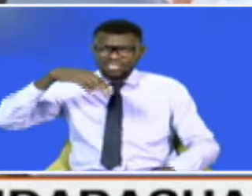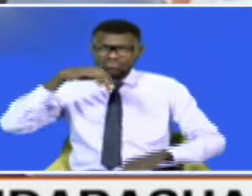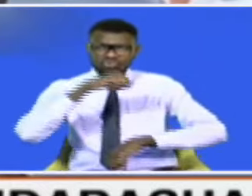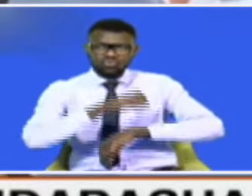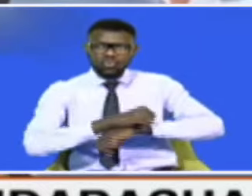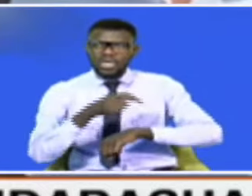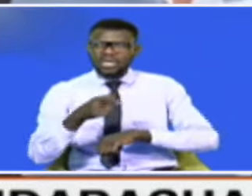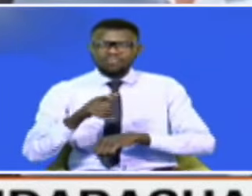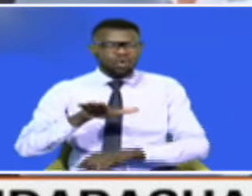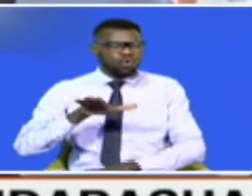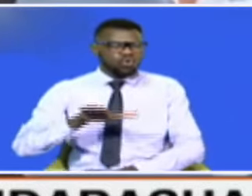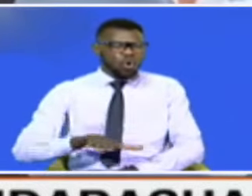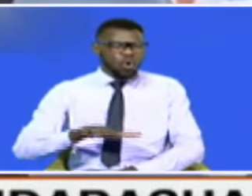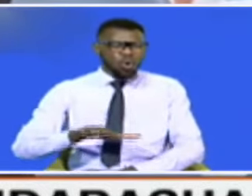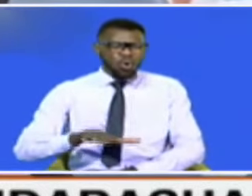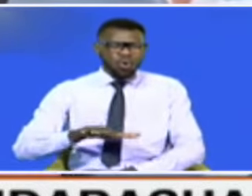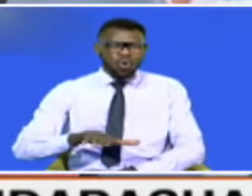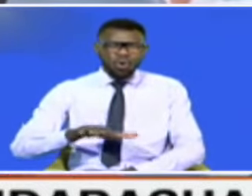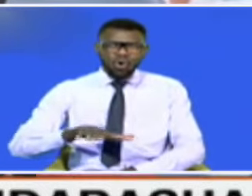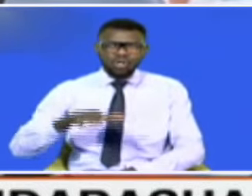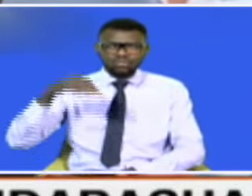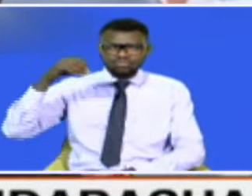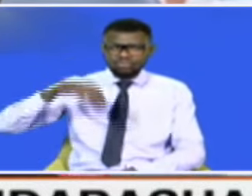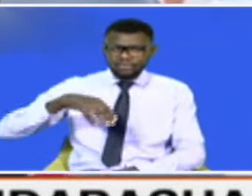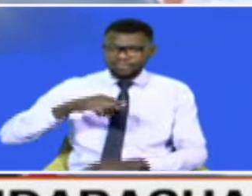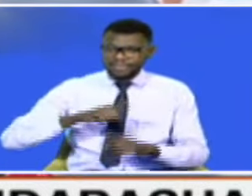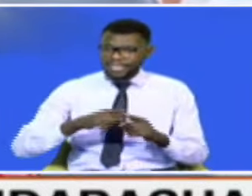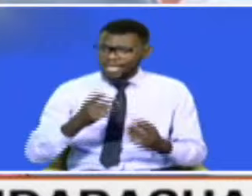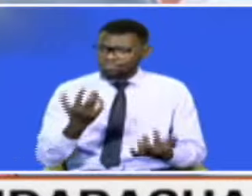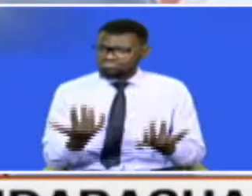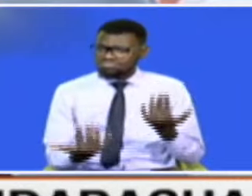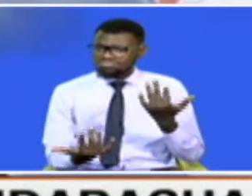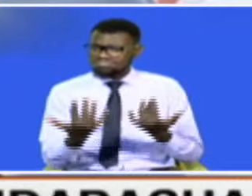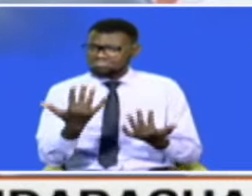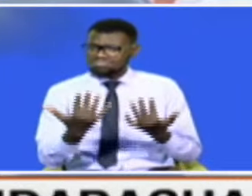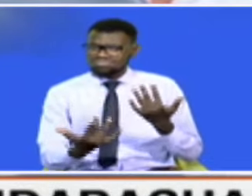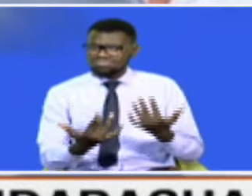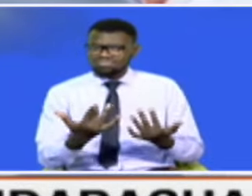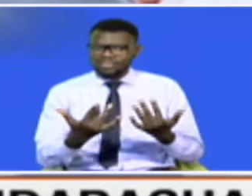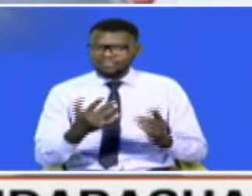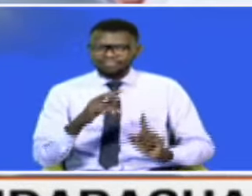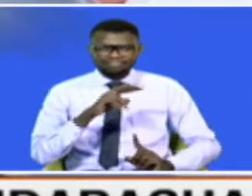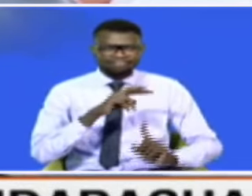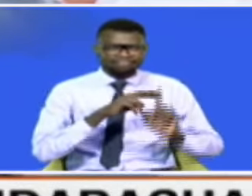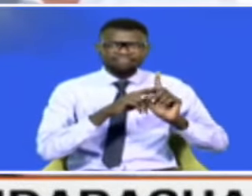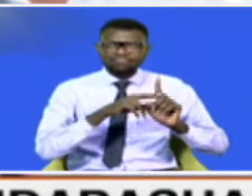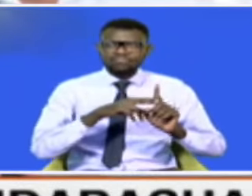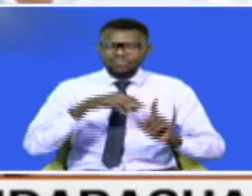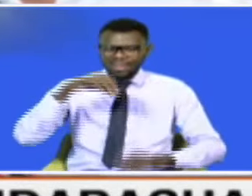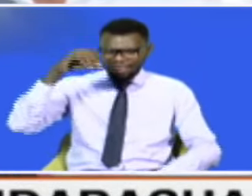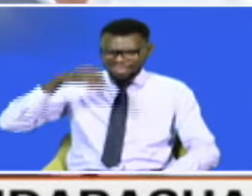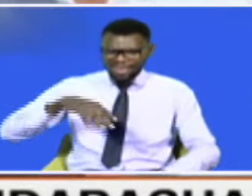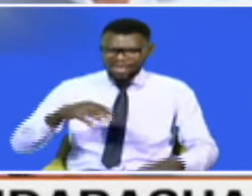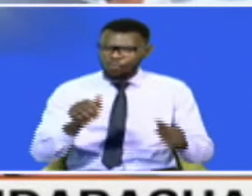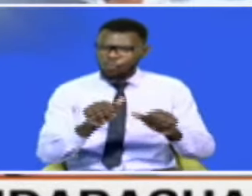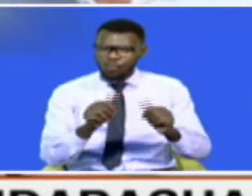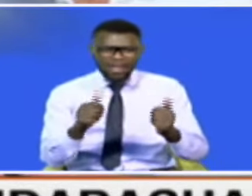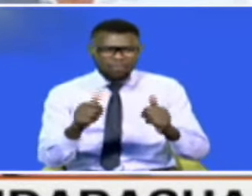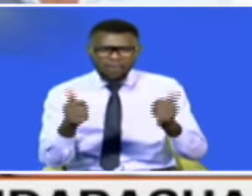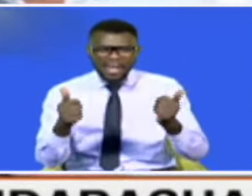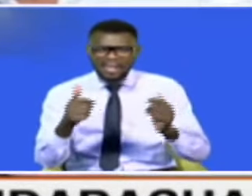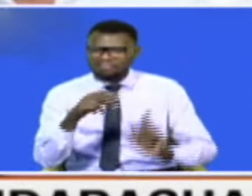substation. At the time when the fire incident occurred, supply was stable on this line with no